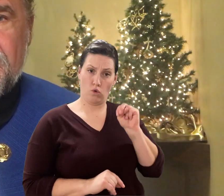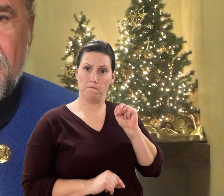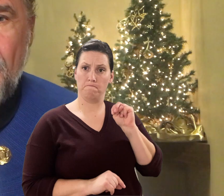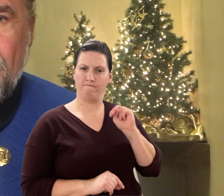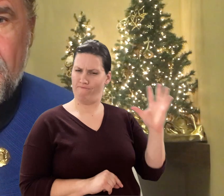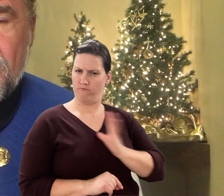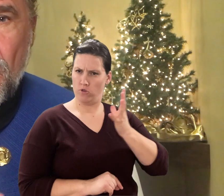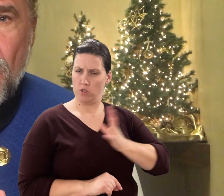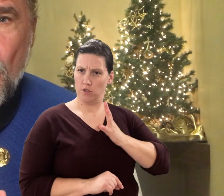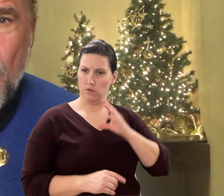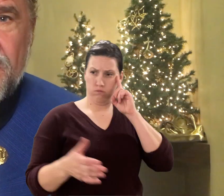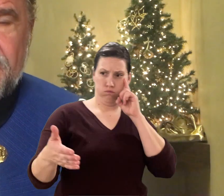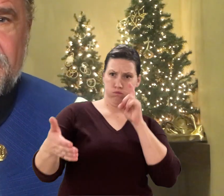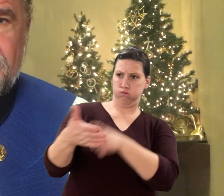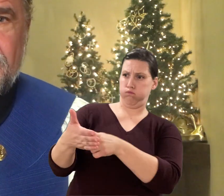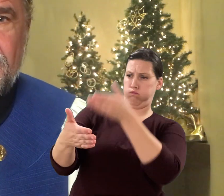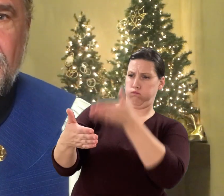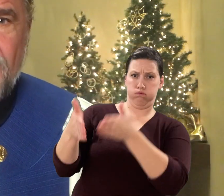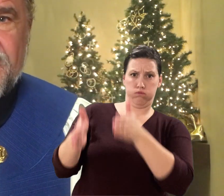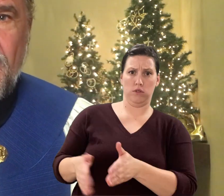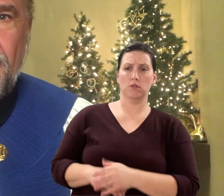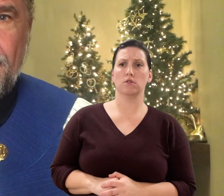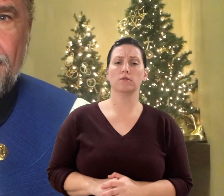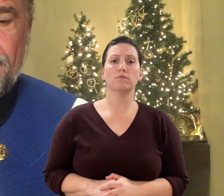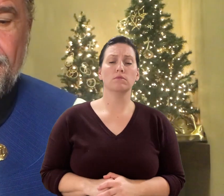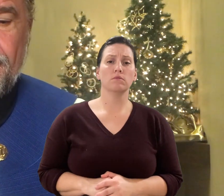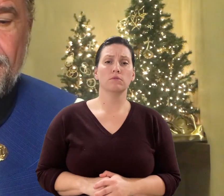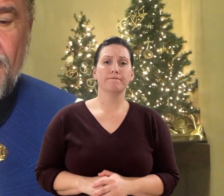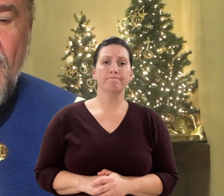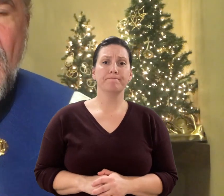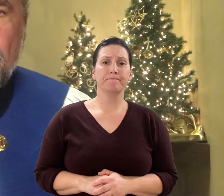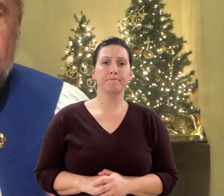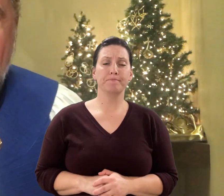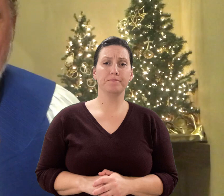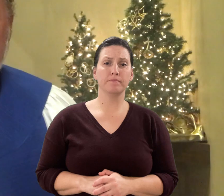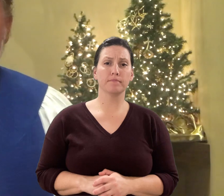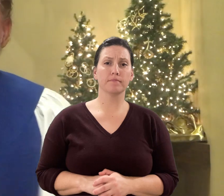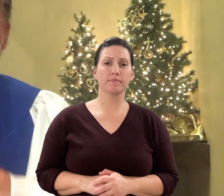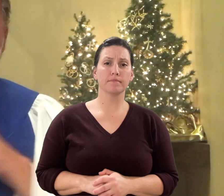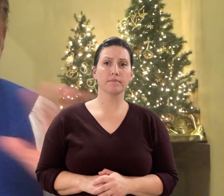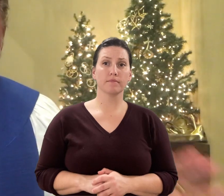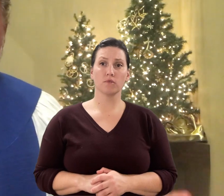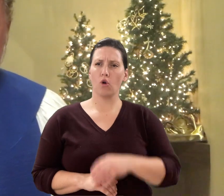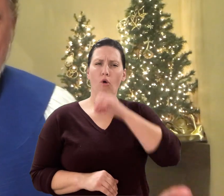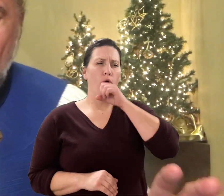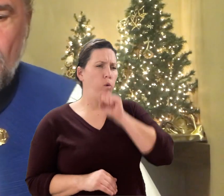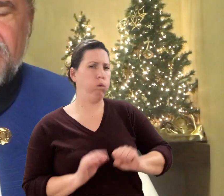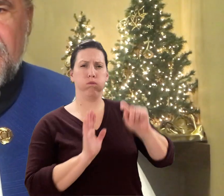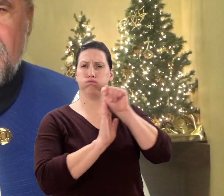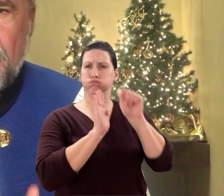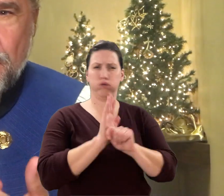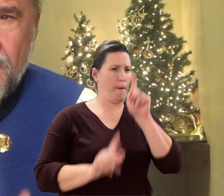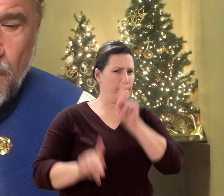John is the official witness of the Messiah. On behalf of all the